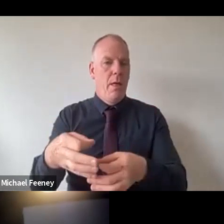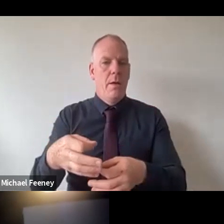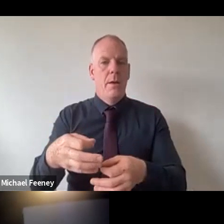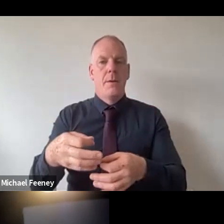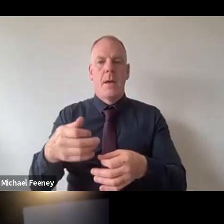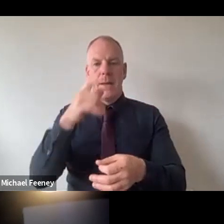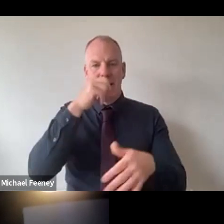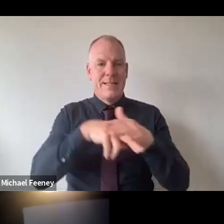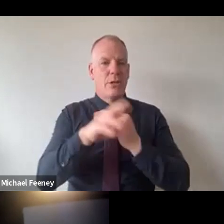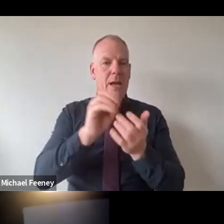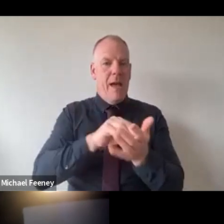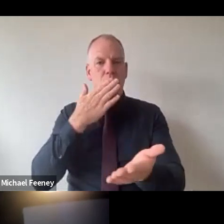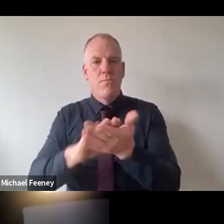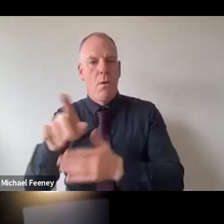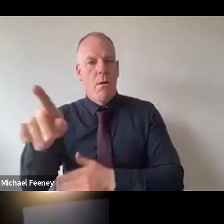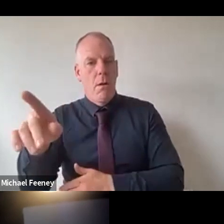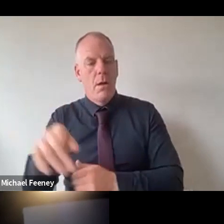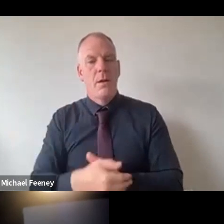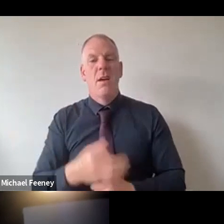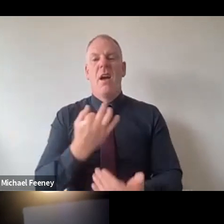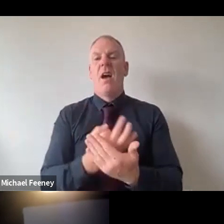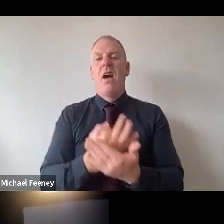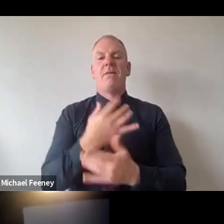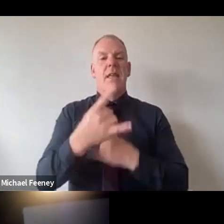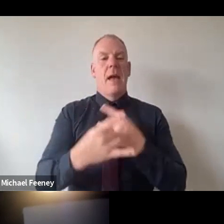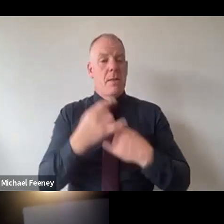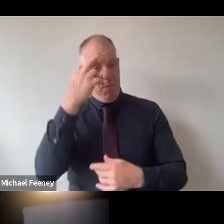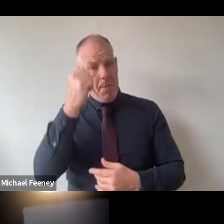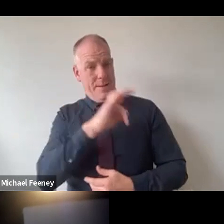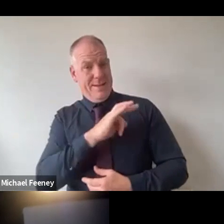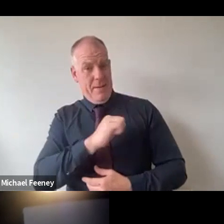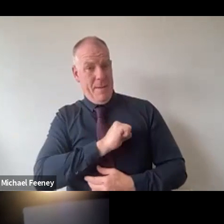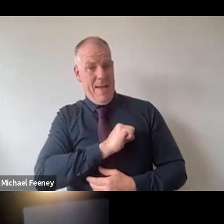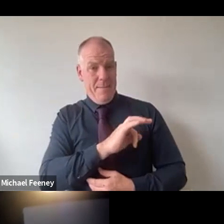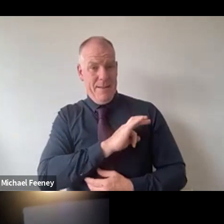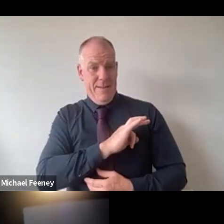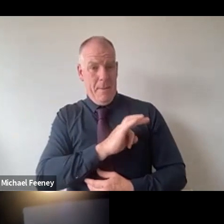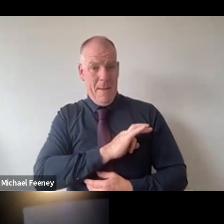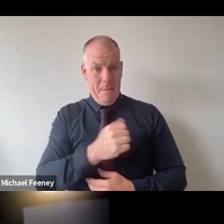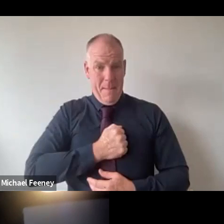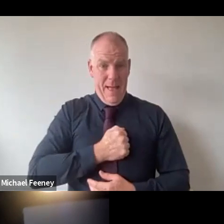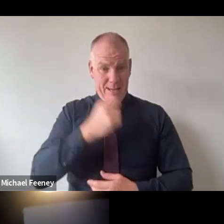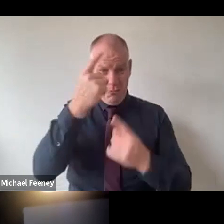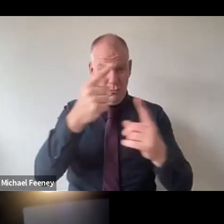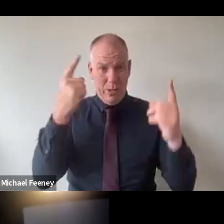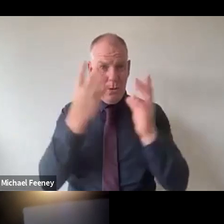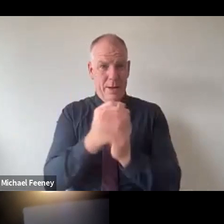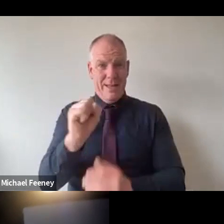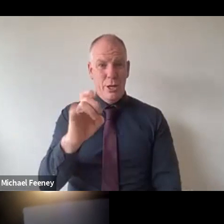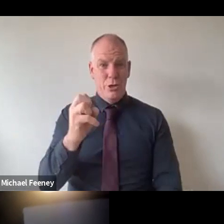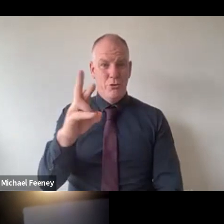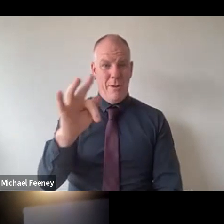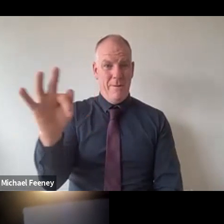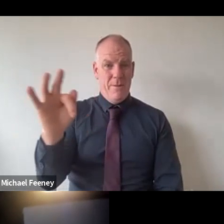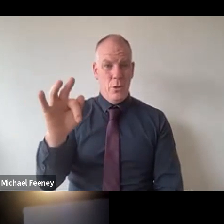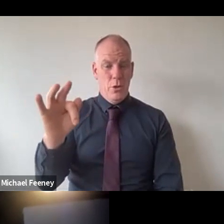the teacher to book it. And what often happens, I remember even with my graduation, and this happened in the graduation with friends in Sheriff Street as well,